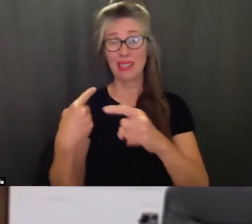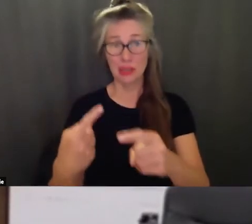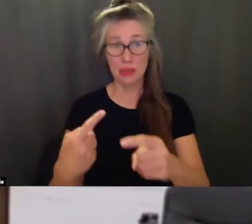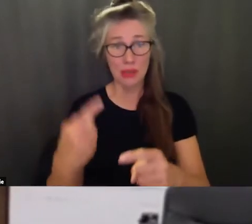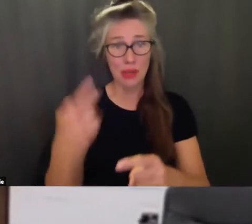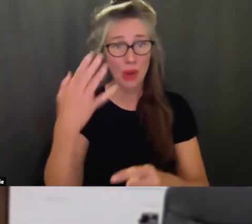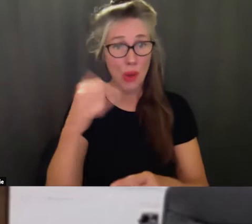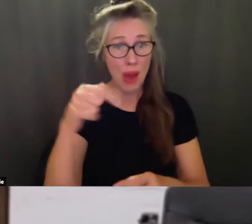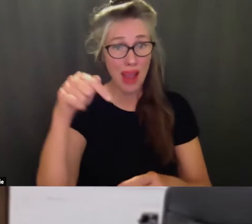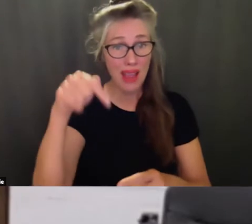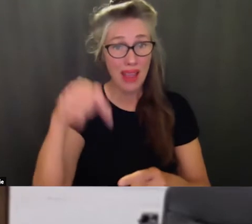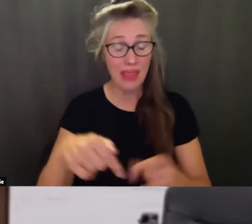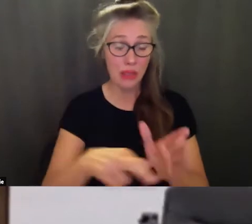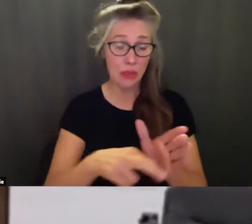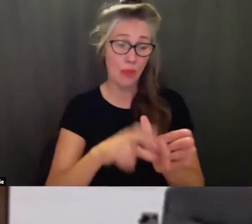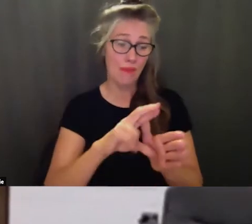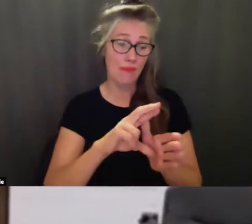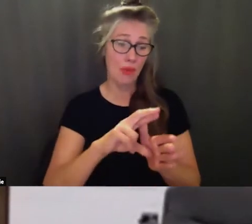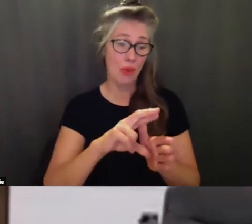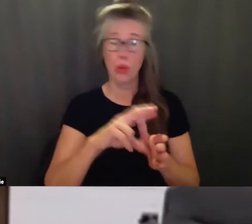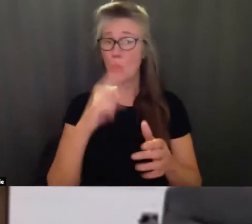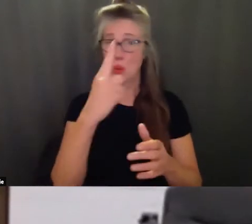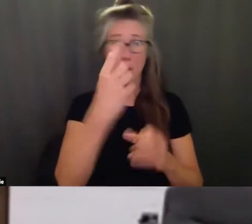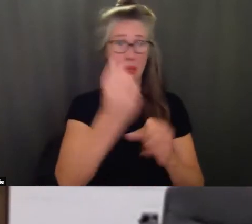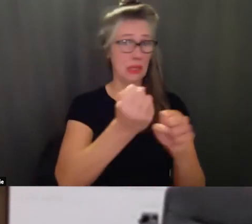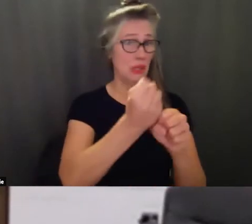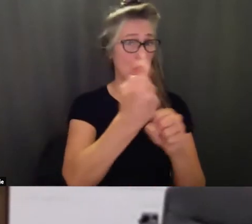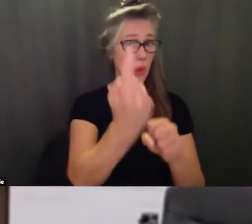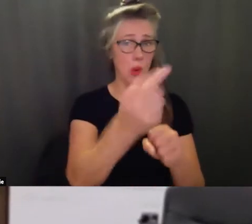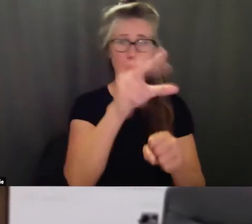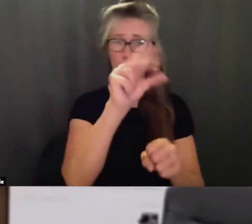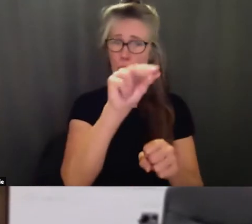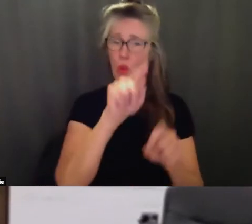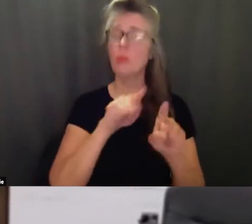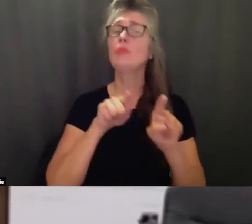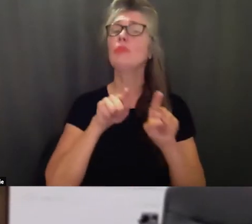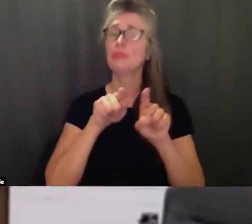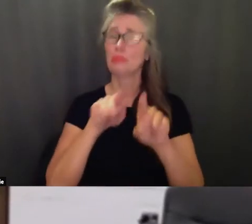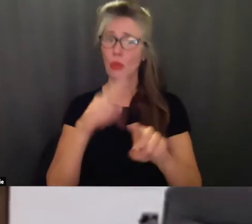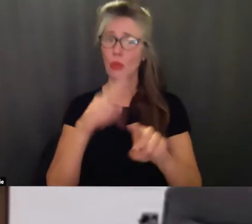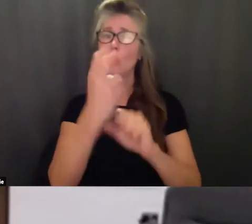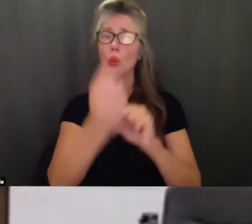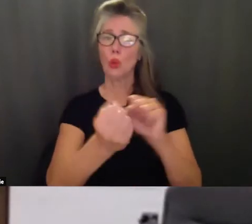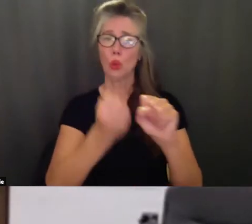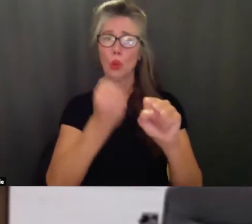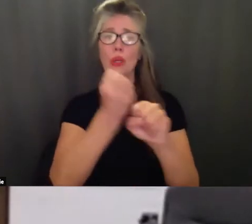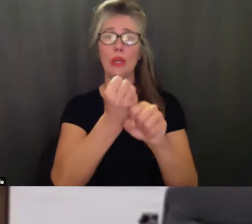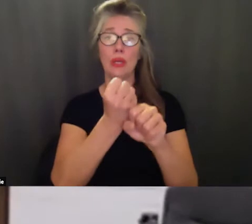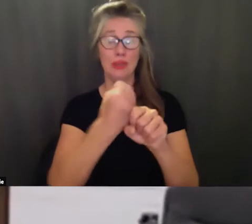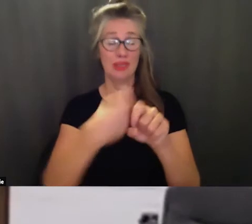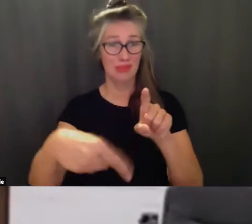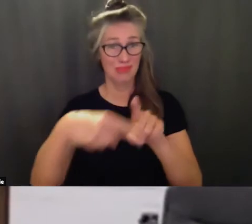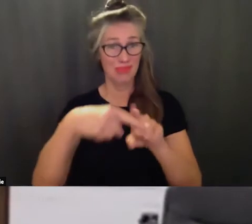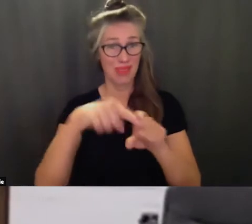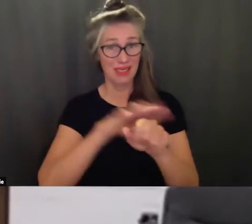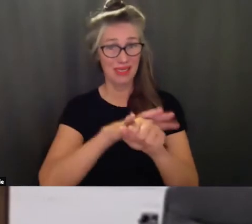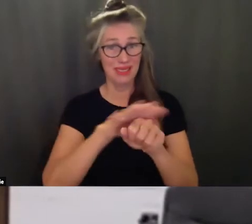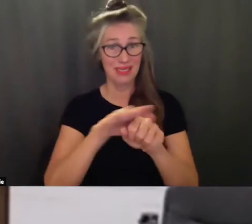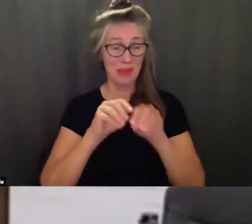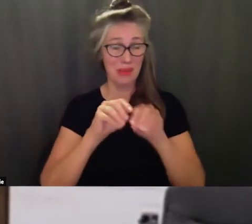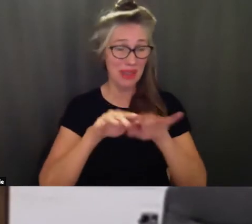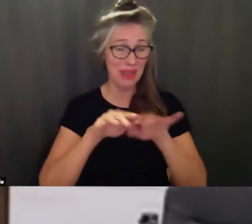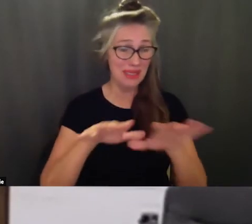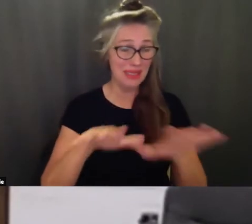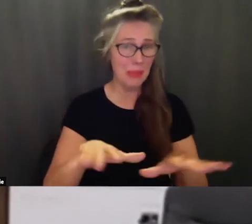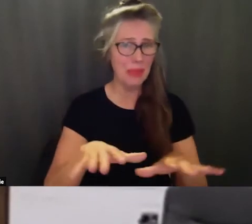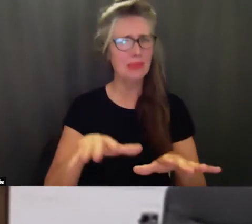not just this past year, but 2 years because of the pandemic, and then providing great guidance,